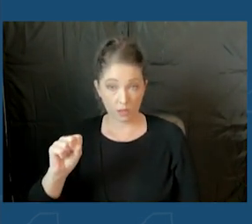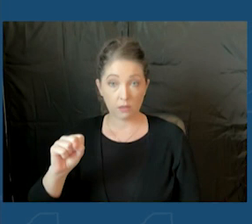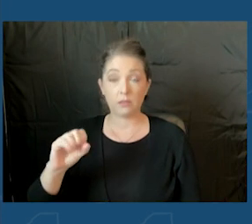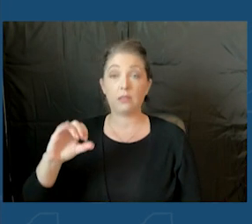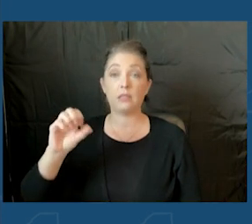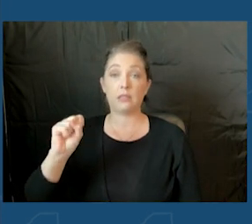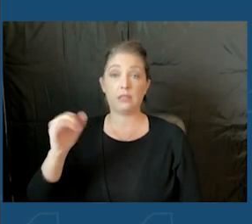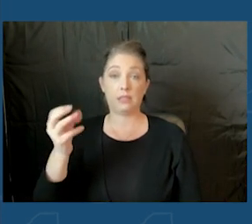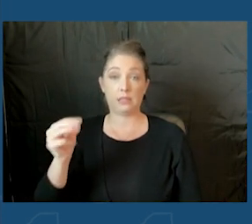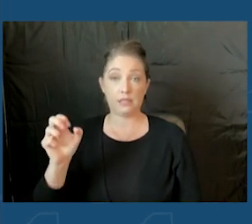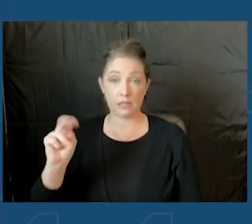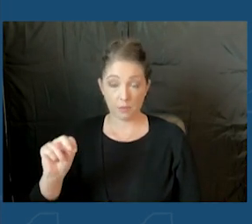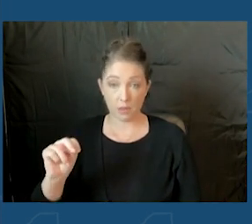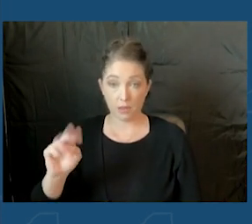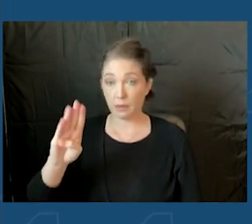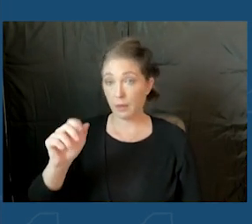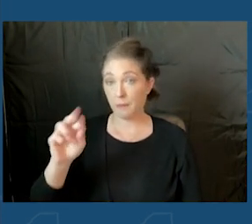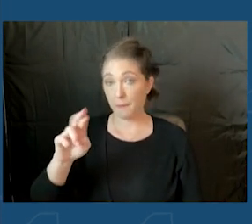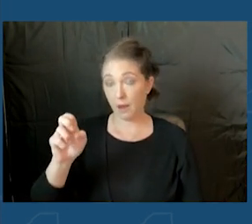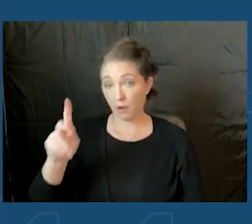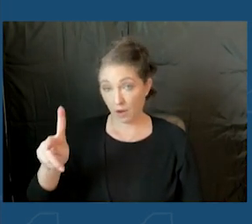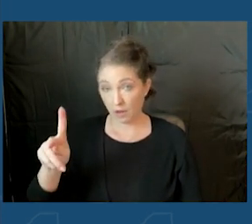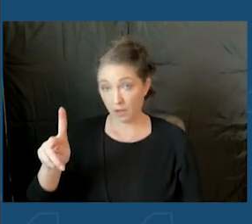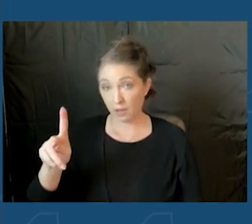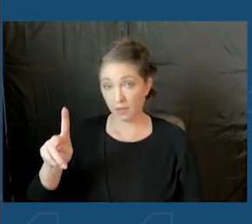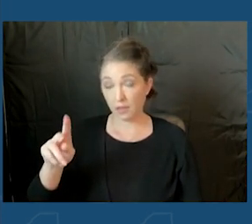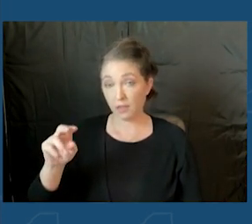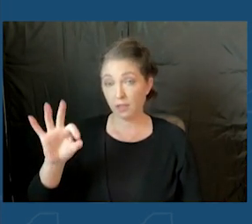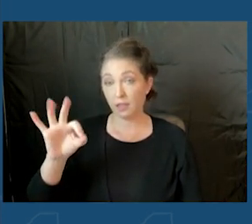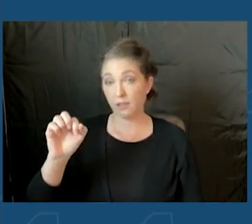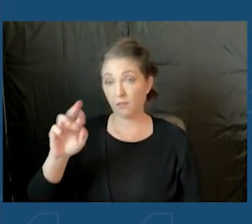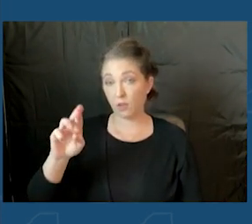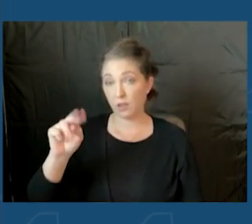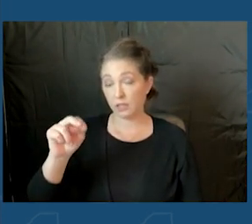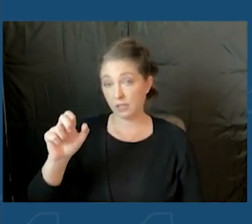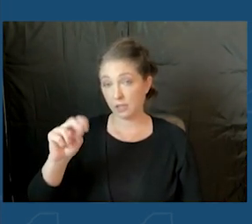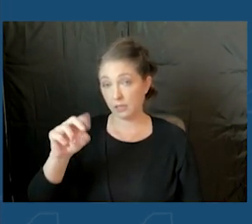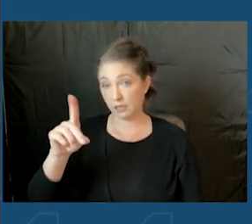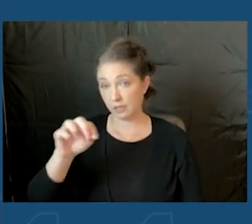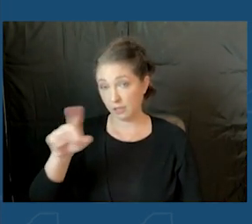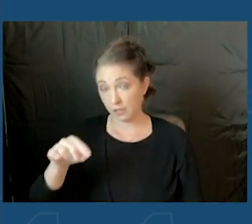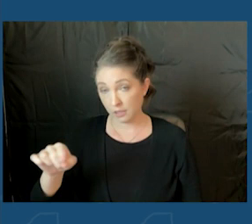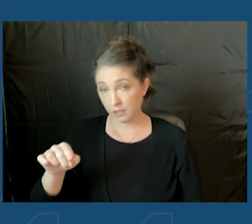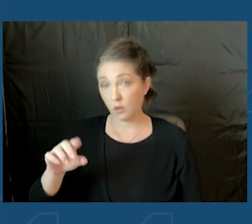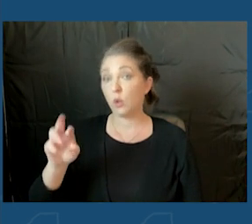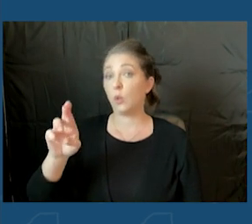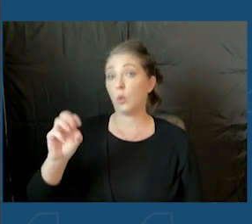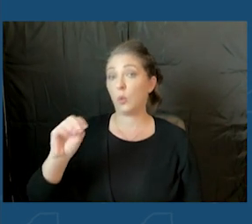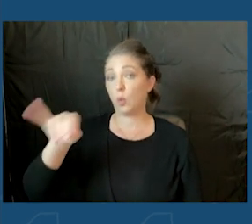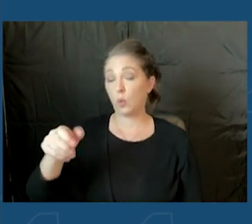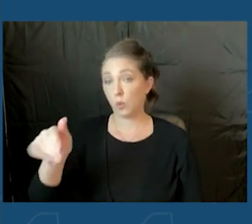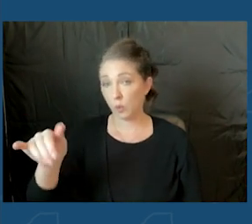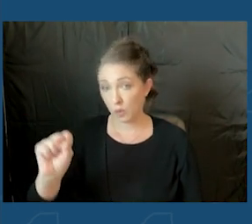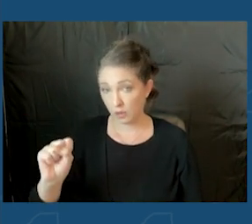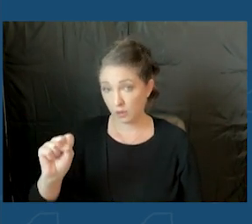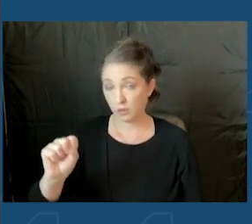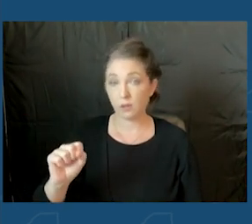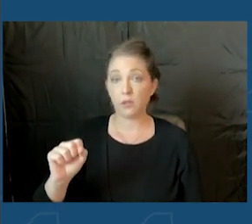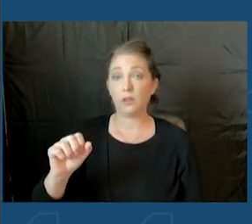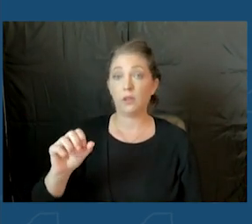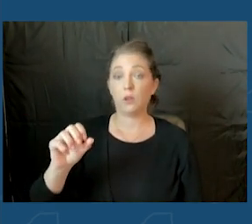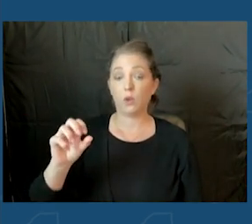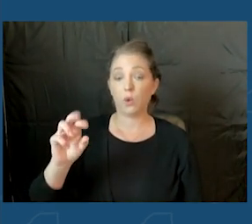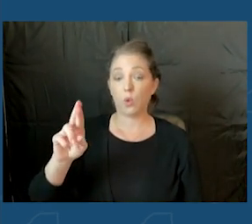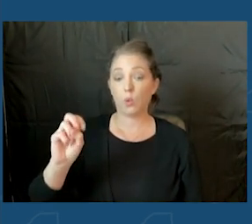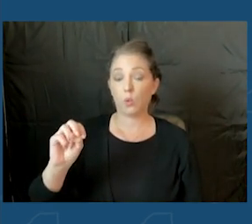Dee Dee Barrett. I heard Natalia Fernandez, Jessica Gonzalez-Rojas, and Jennifer Raj Kumar for